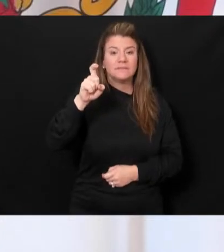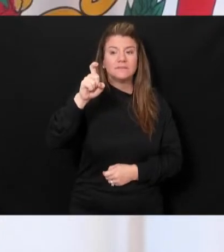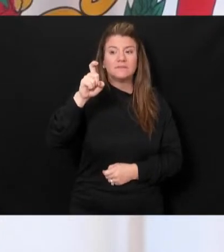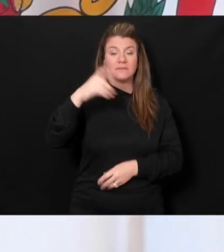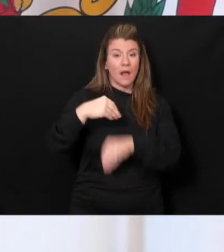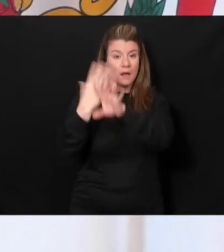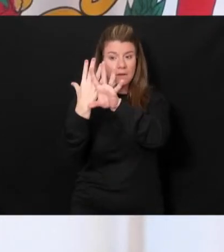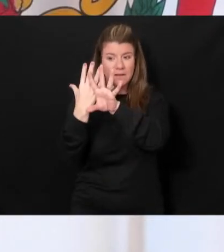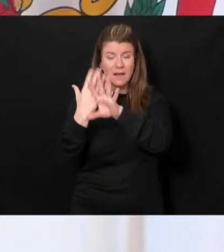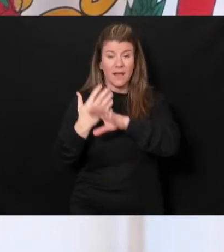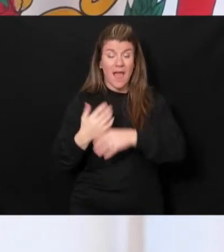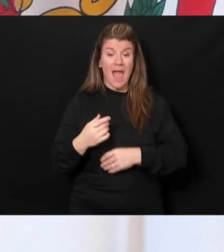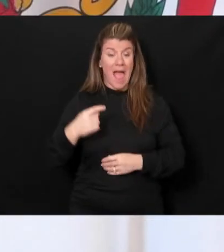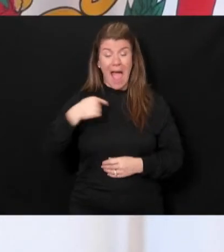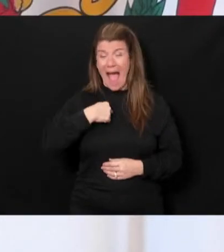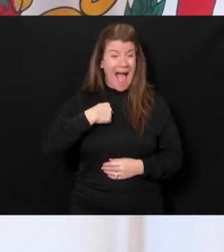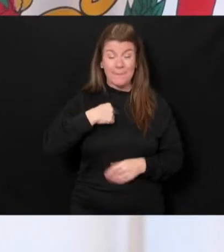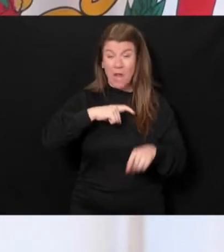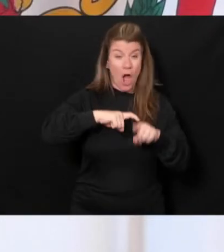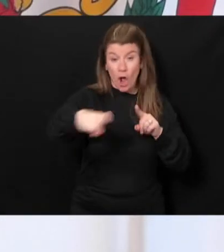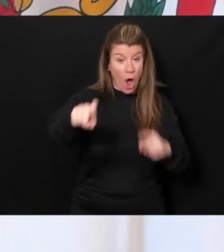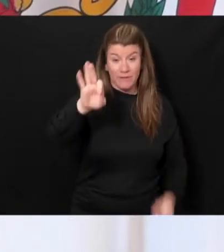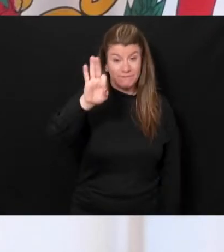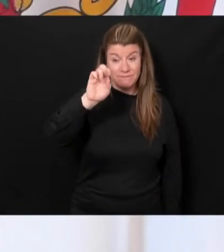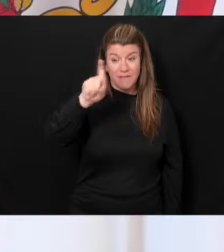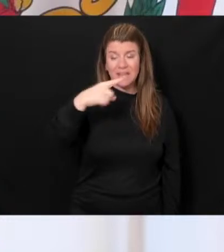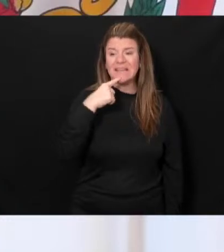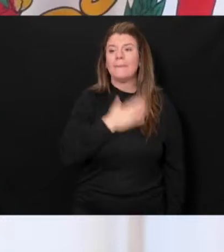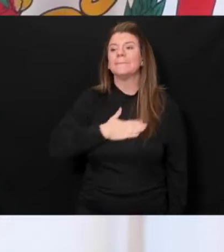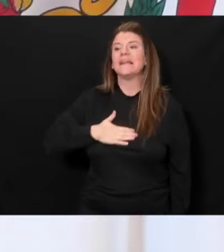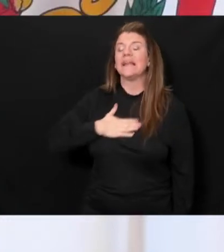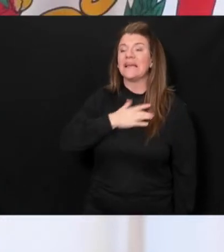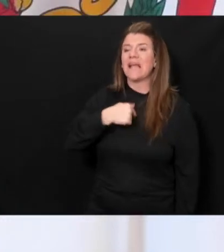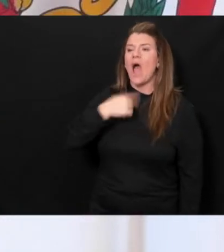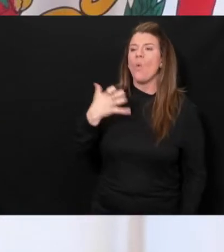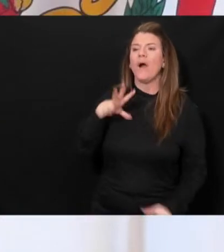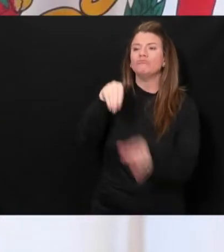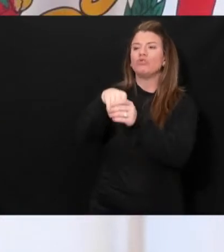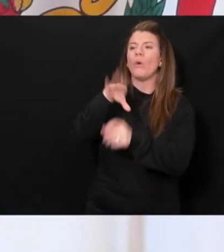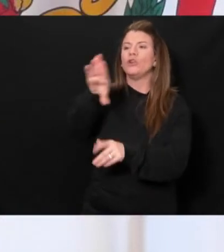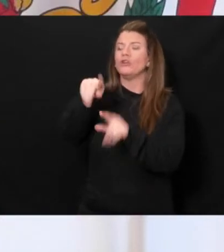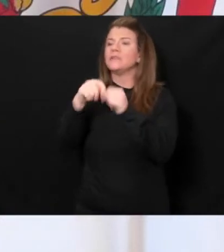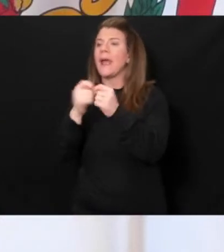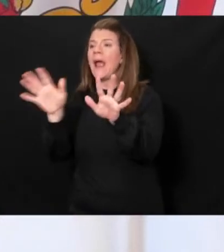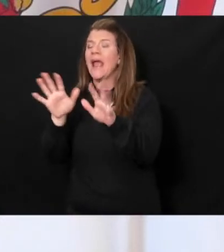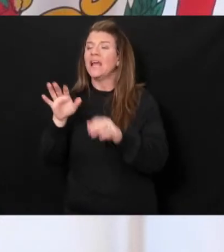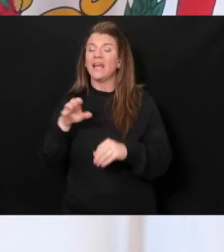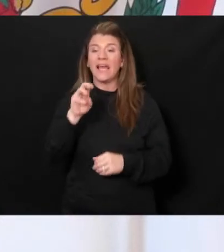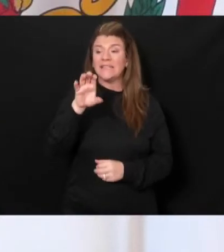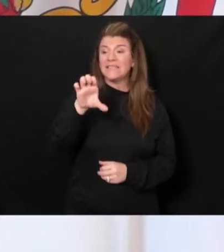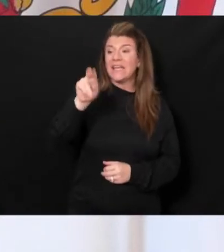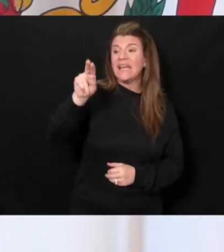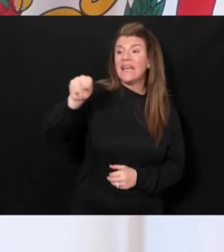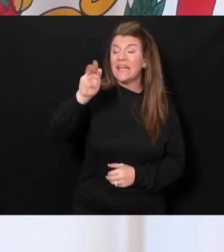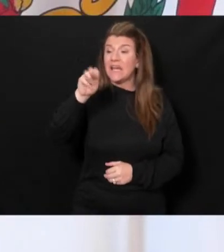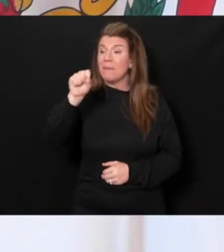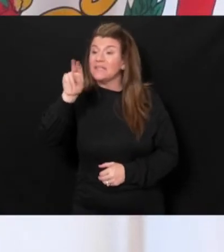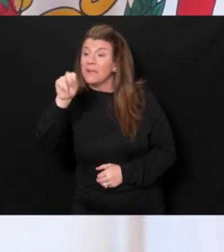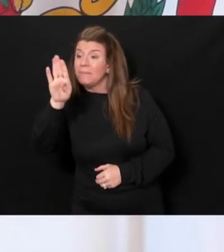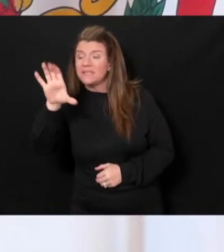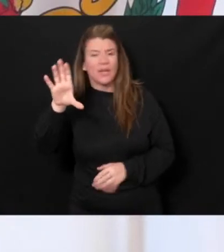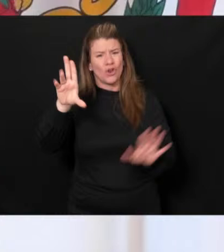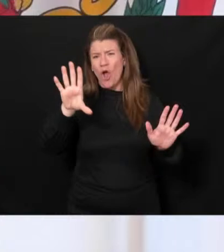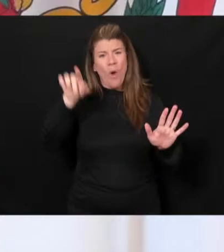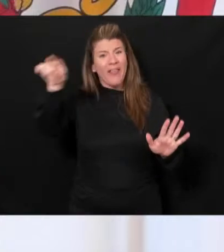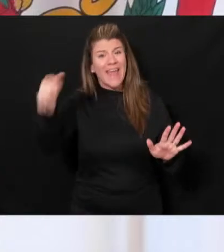trust me, I'm not calling Fox saying, you know, will you let me be on, or CNN or MSNBC or whomever. They're